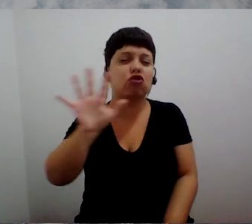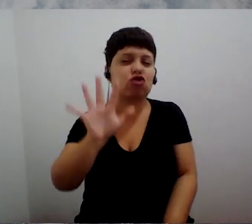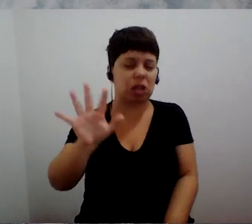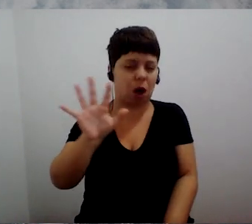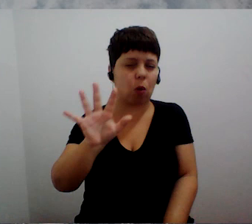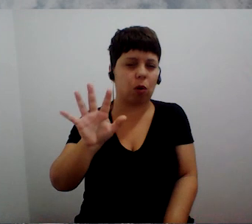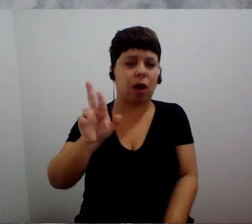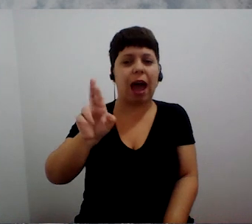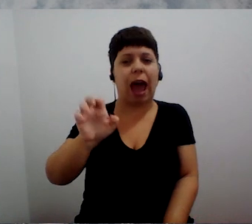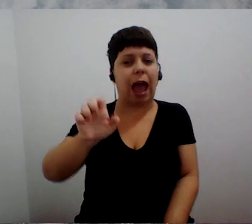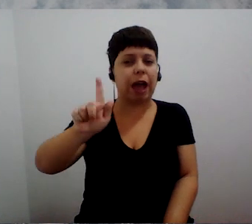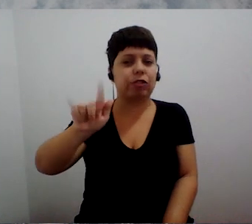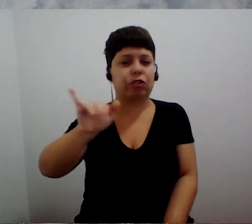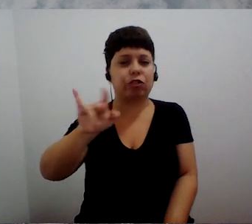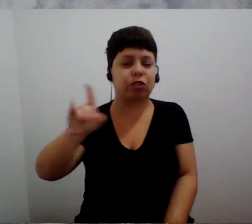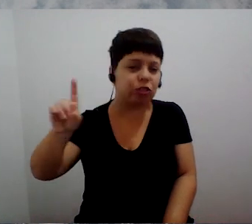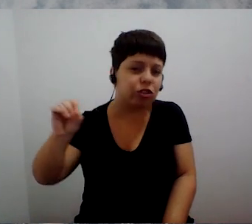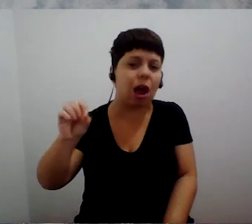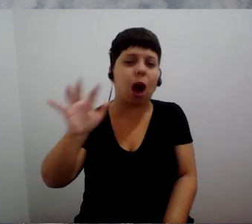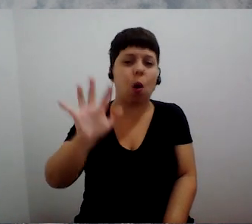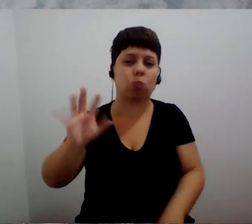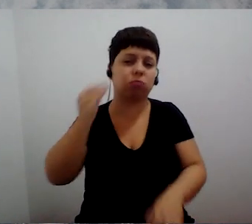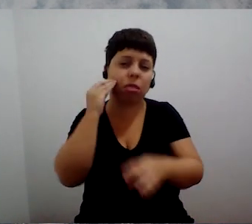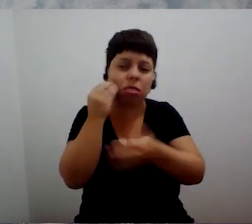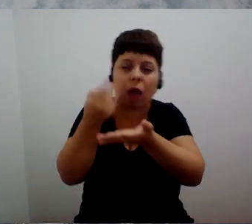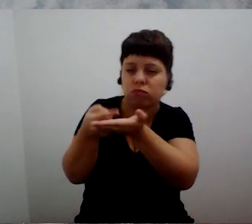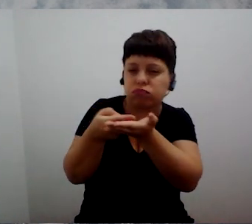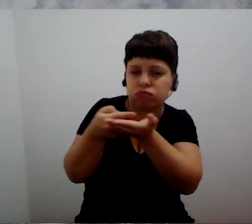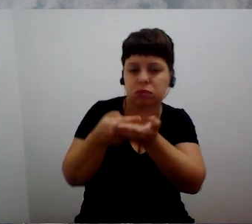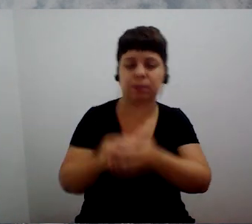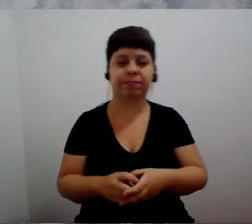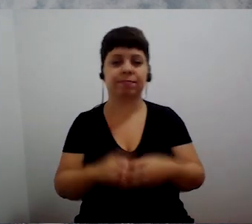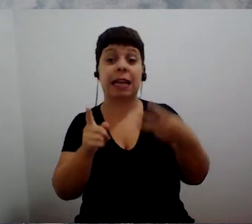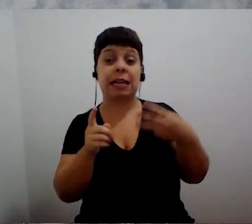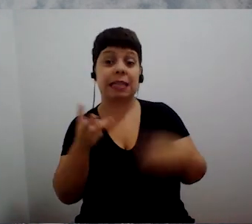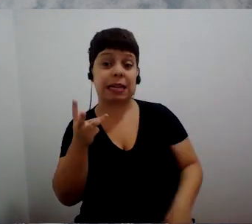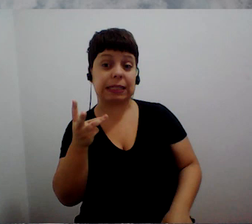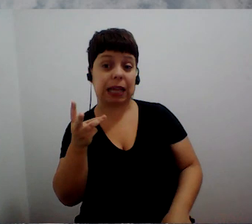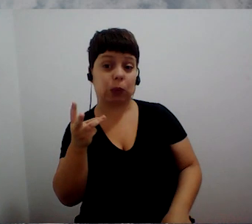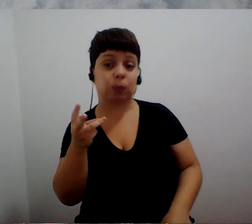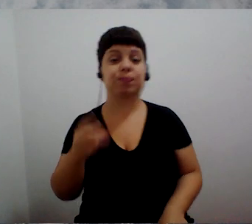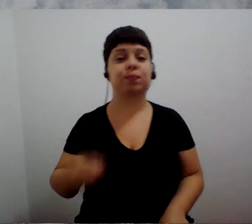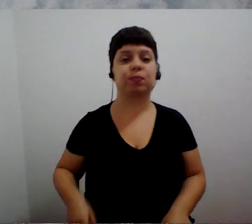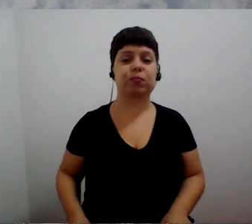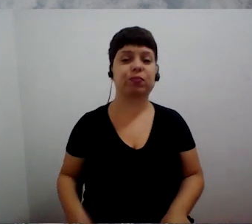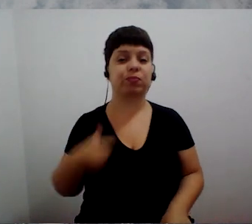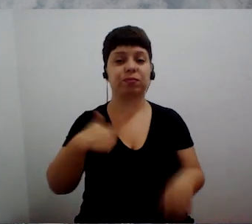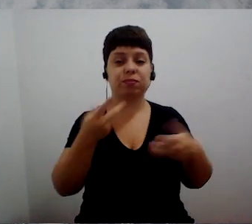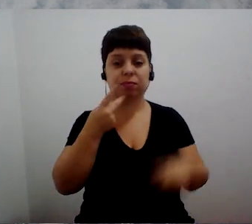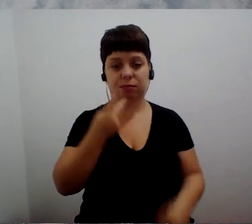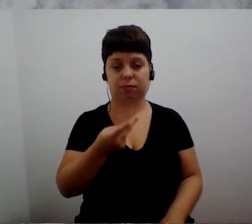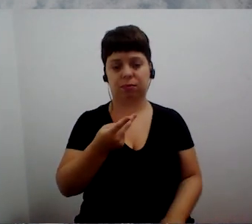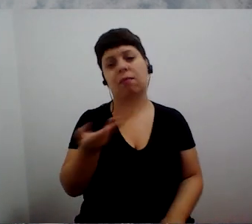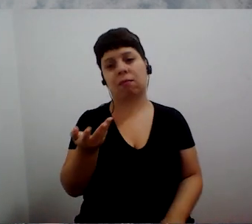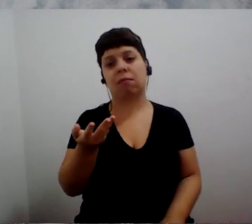and regional fishery management organizations. Thirdly, I would like to mention that,